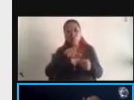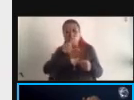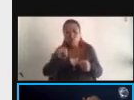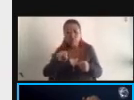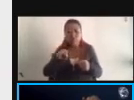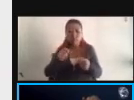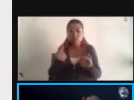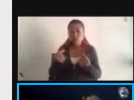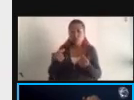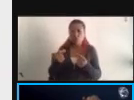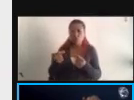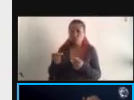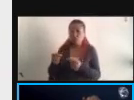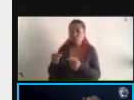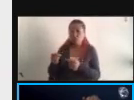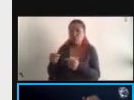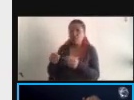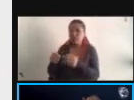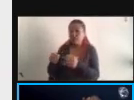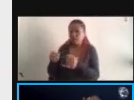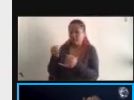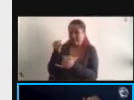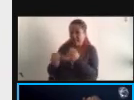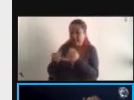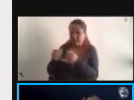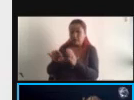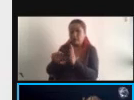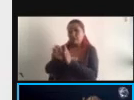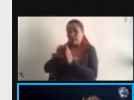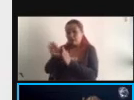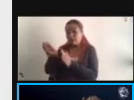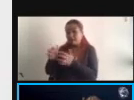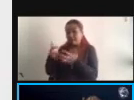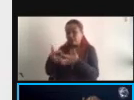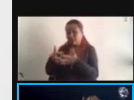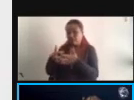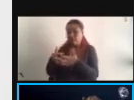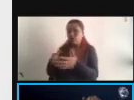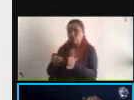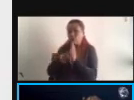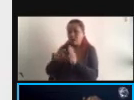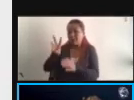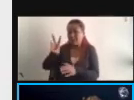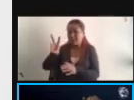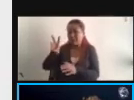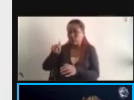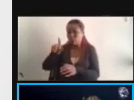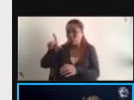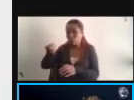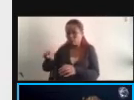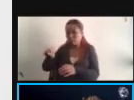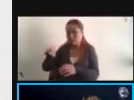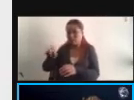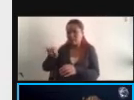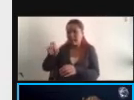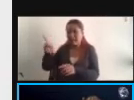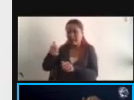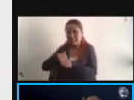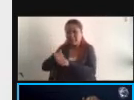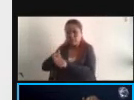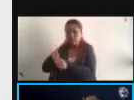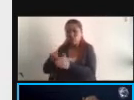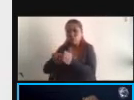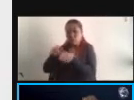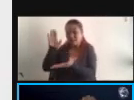an engine that could be maintained using 6 tools. The tasks were less complex, they required